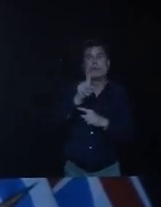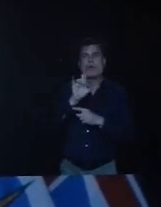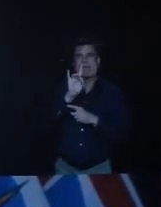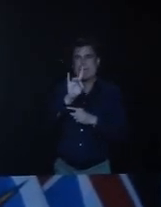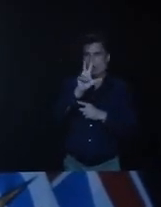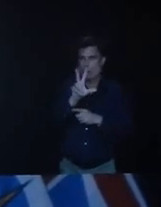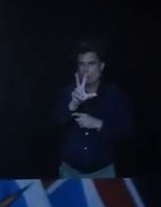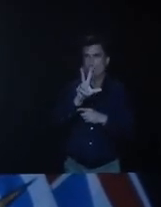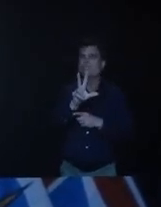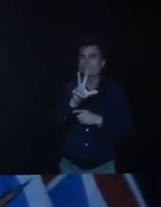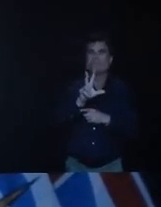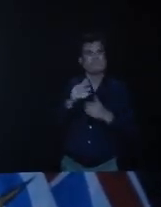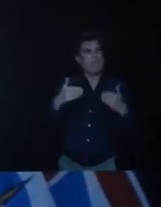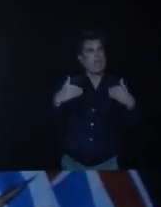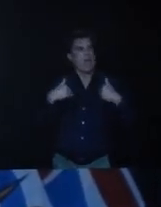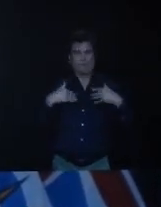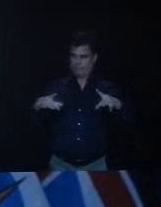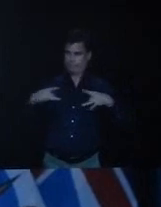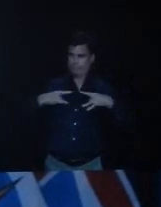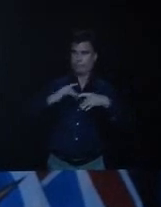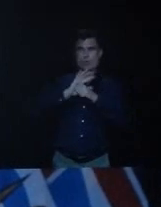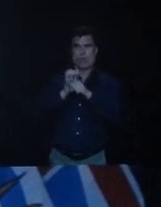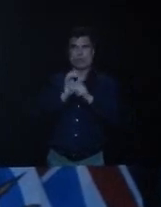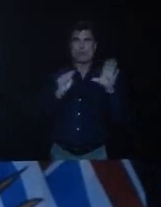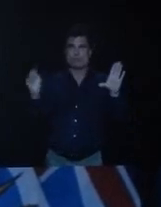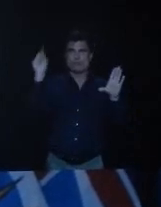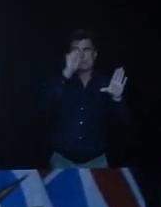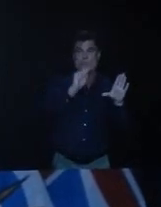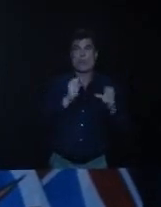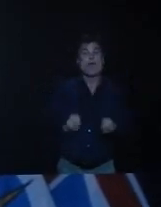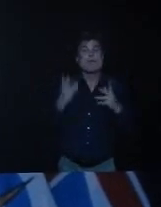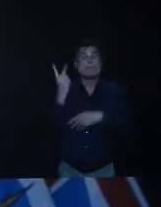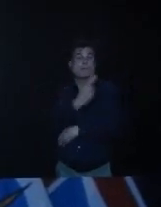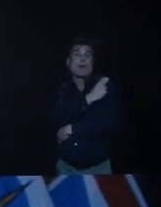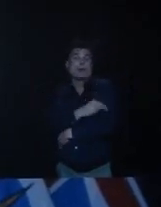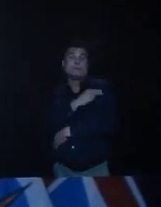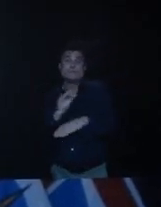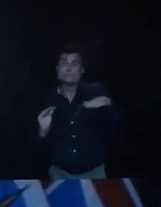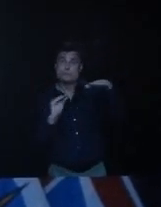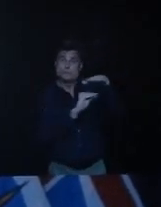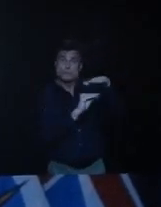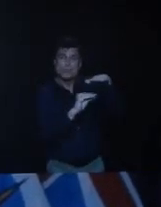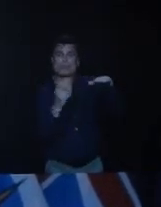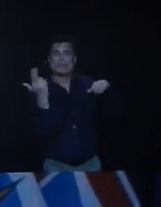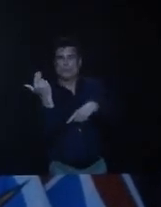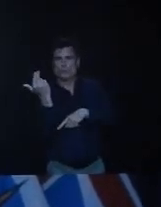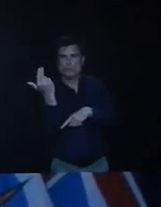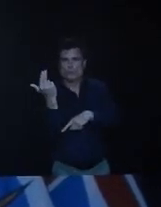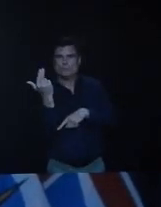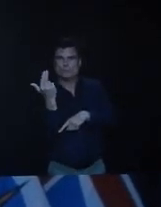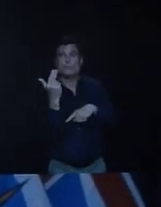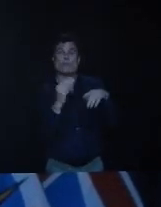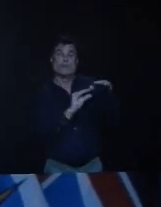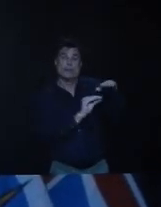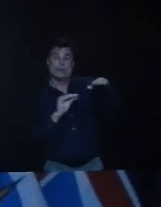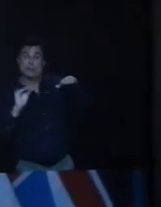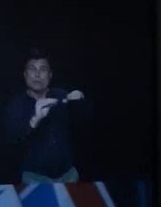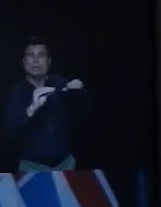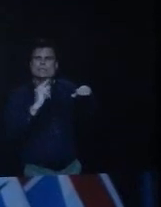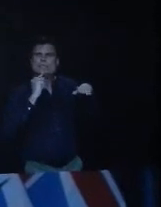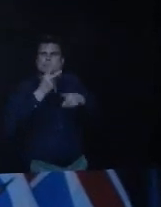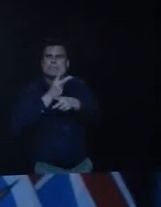into old folks' homes. And five and have the life sucked out of them. ICU. We have no new deaths again today